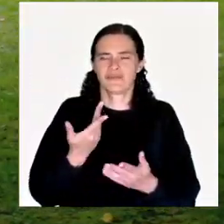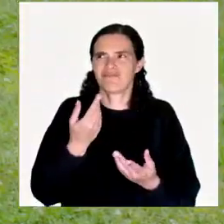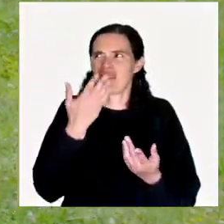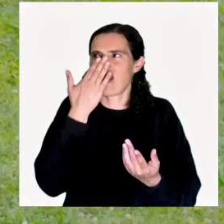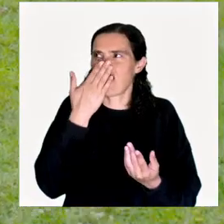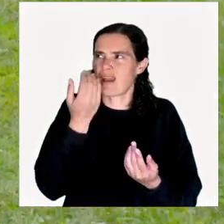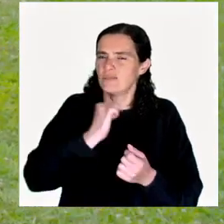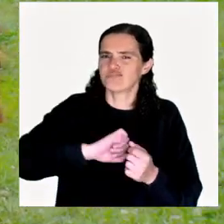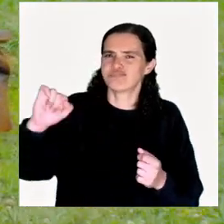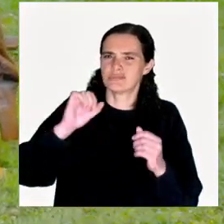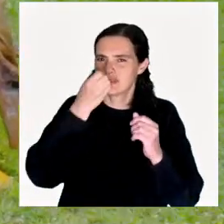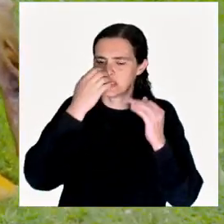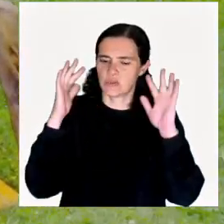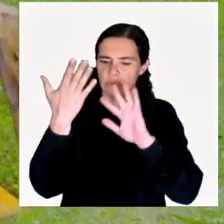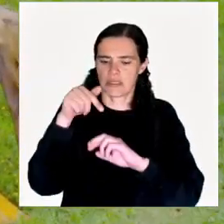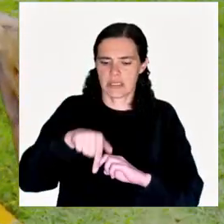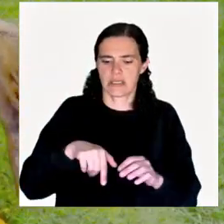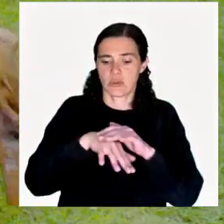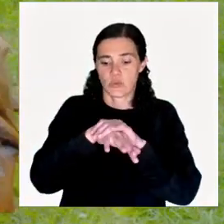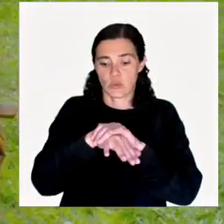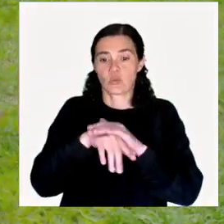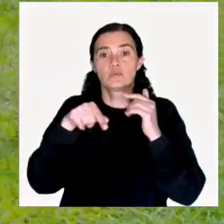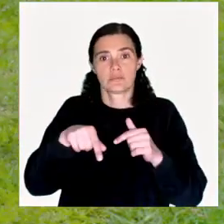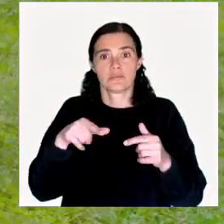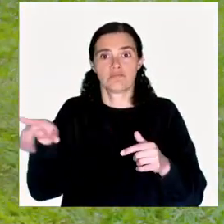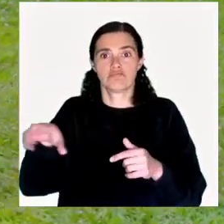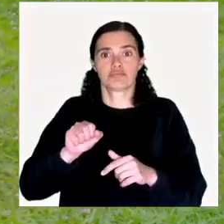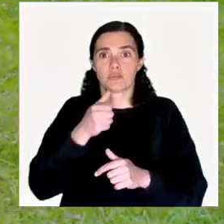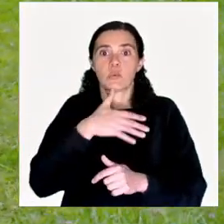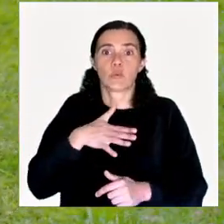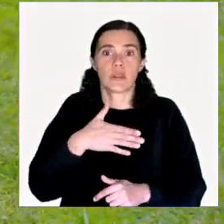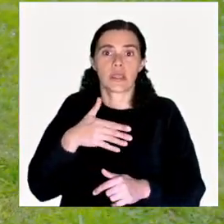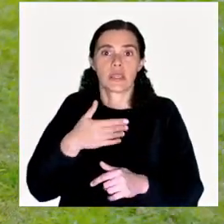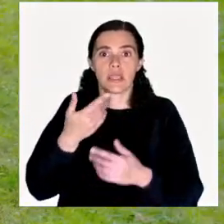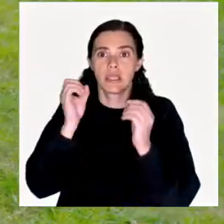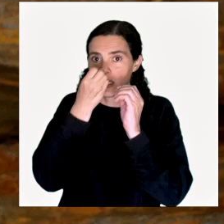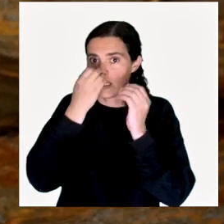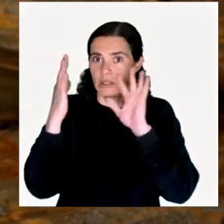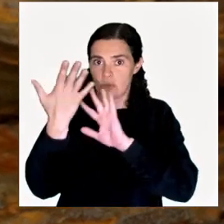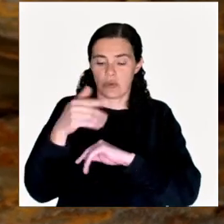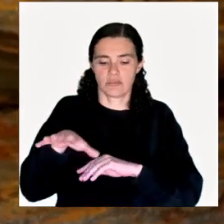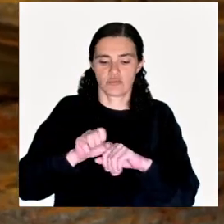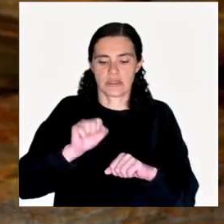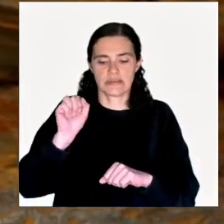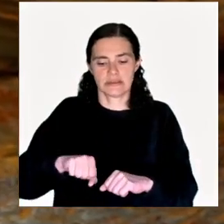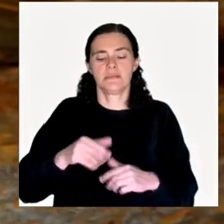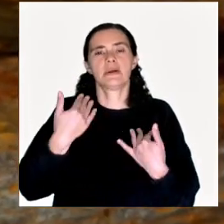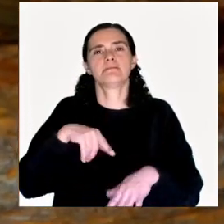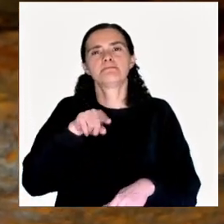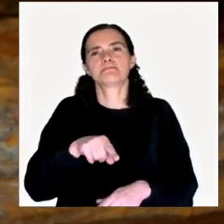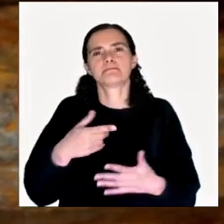nature. And these roots, even though they are totally, quote unquote, rooted in nature, they